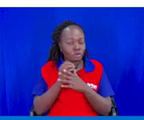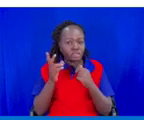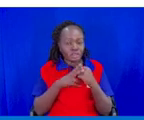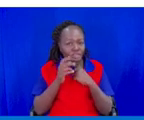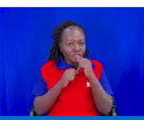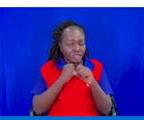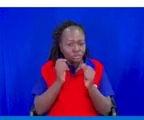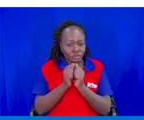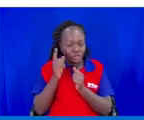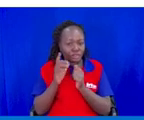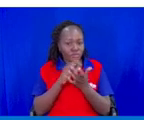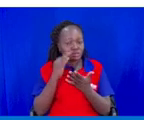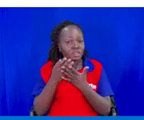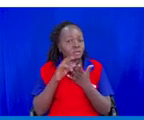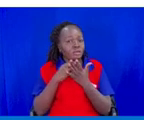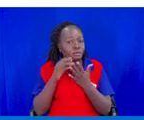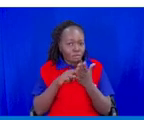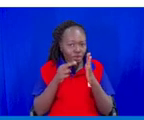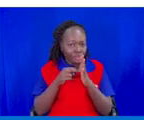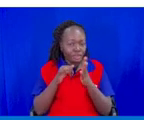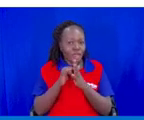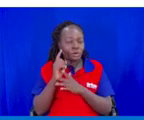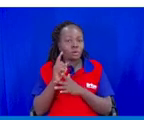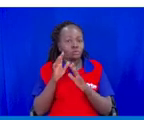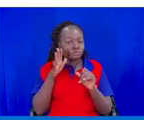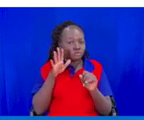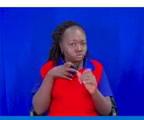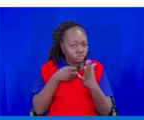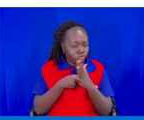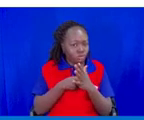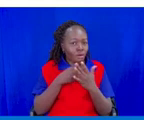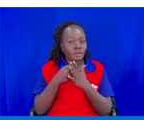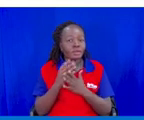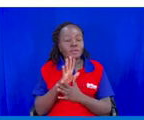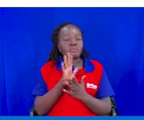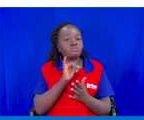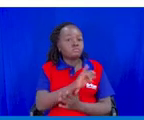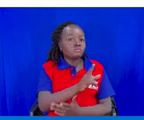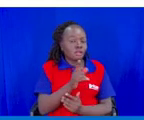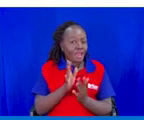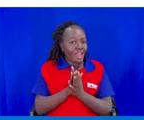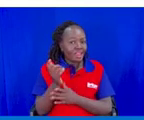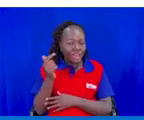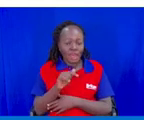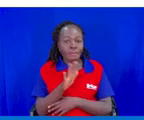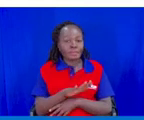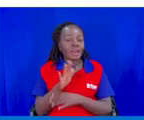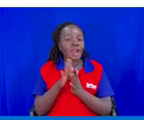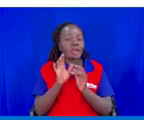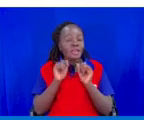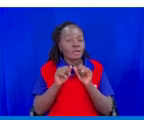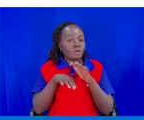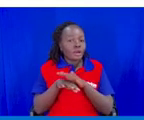With this particular fund, it means that one locks up their money for between 3, 6, and 12 months. And in return for locking up your money, you then are able to